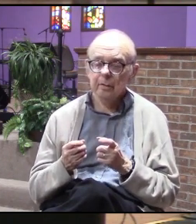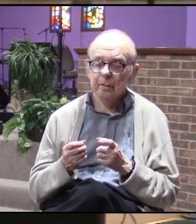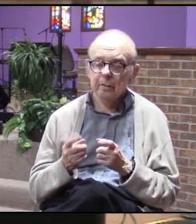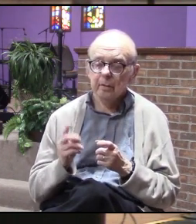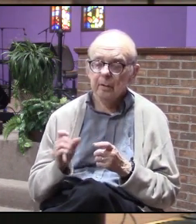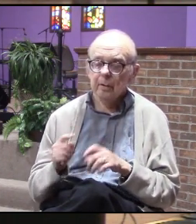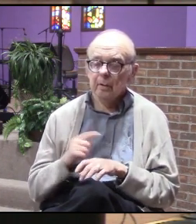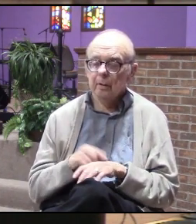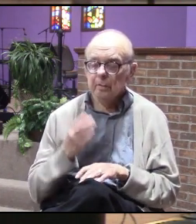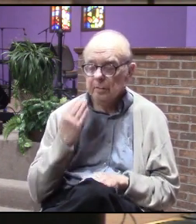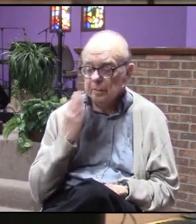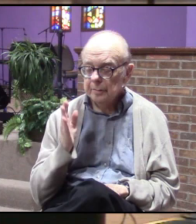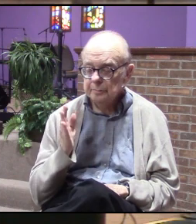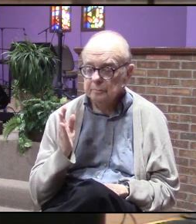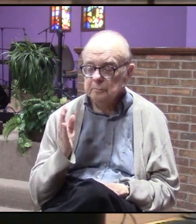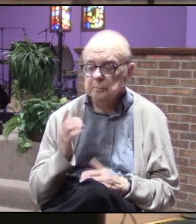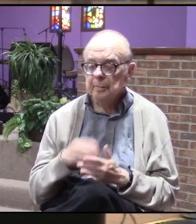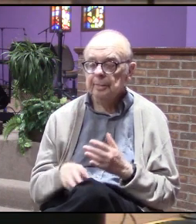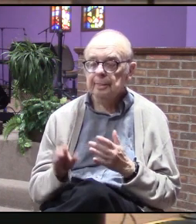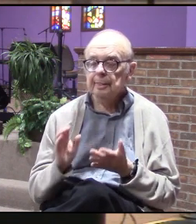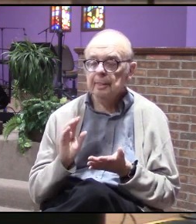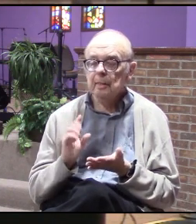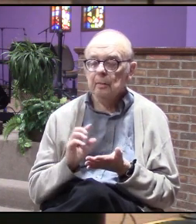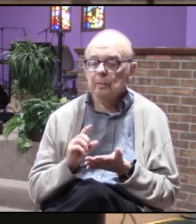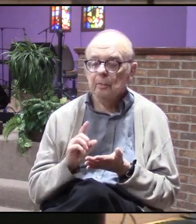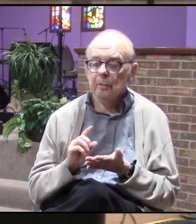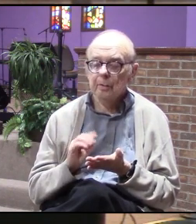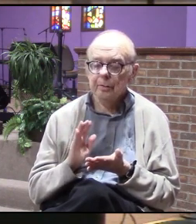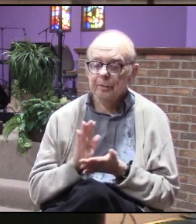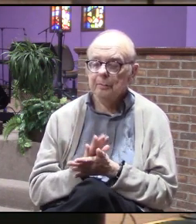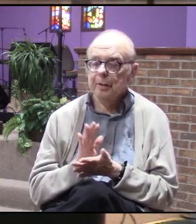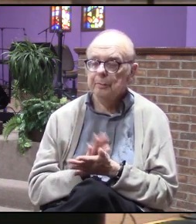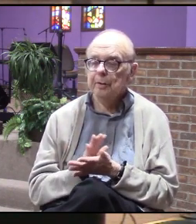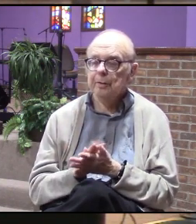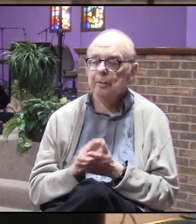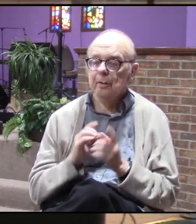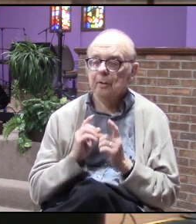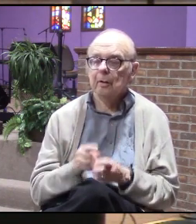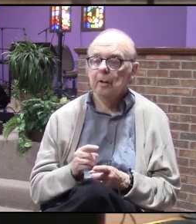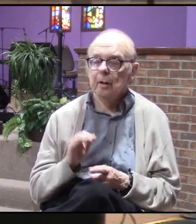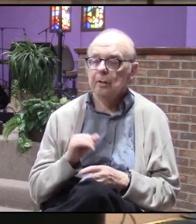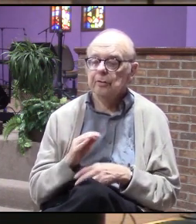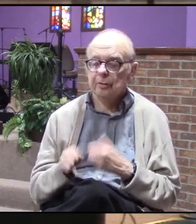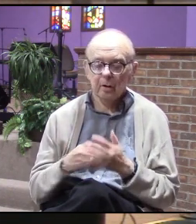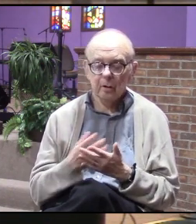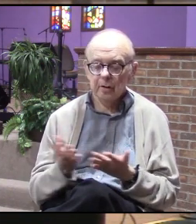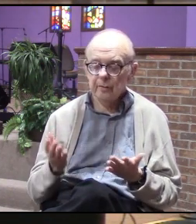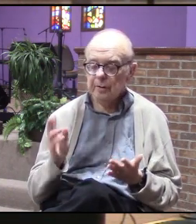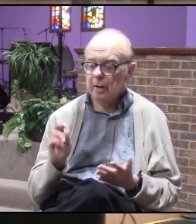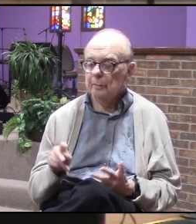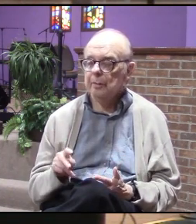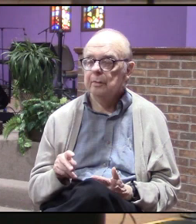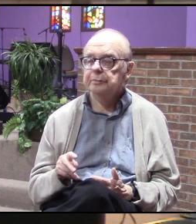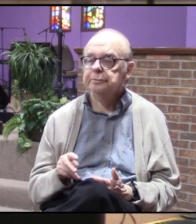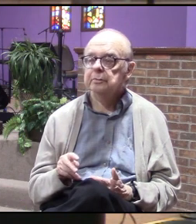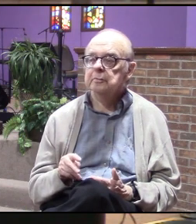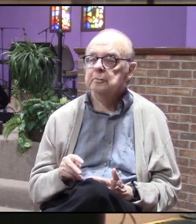Half the time you don't even know what's paper and what's presents because it's still all covered up.